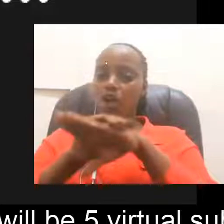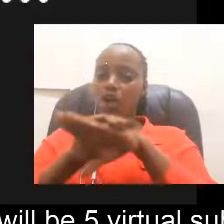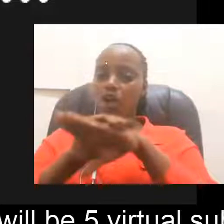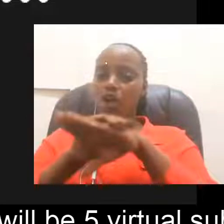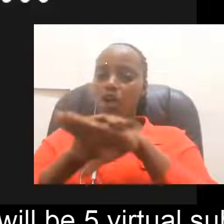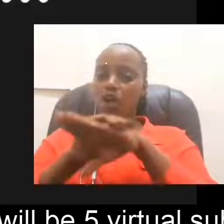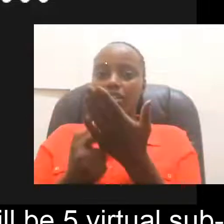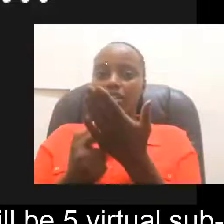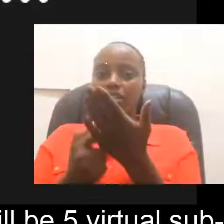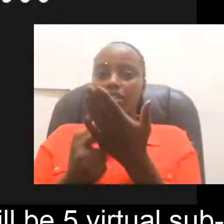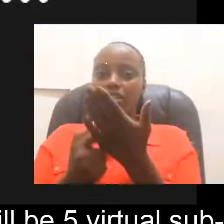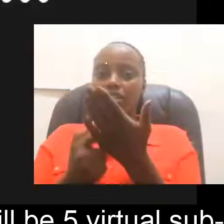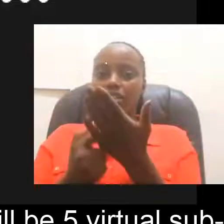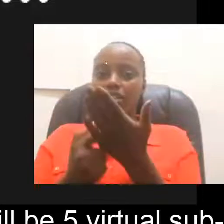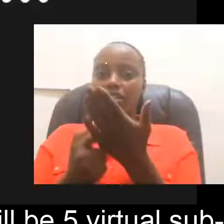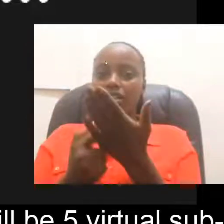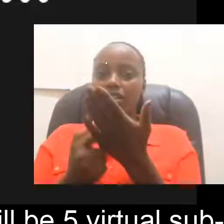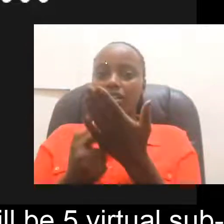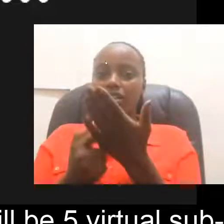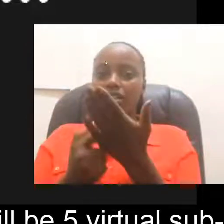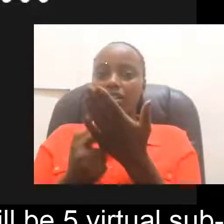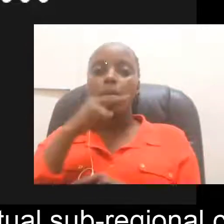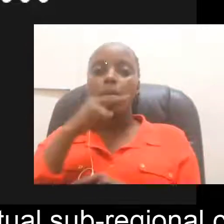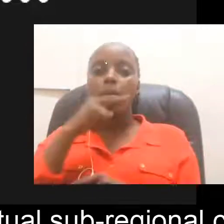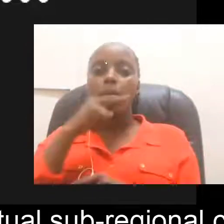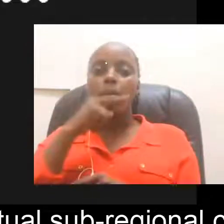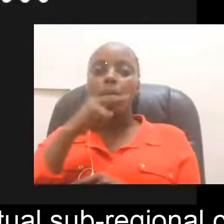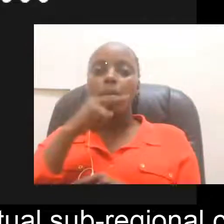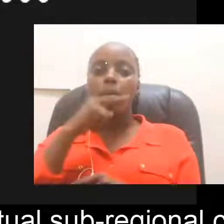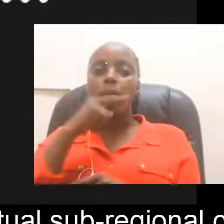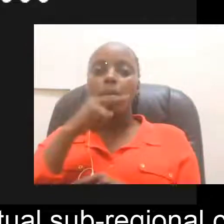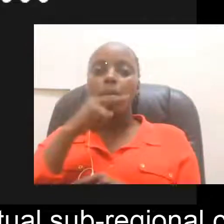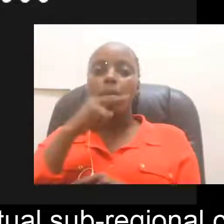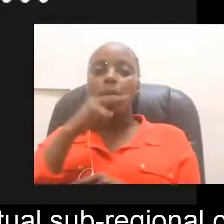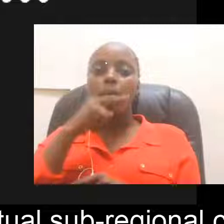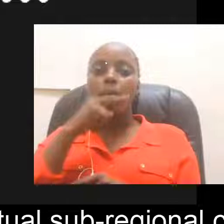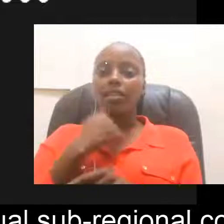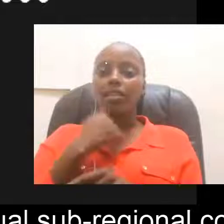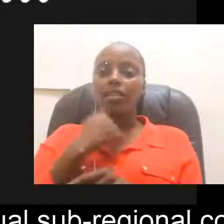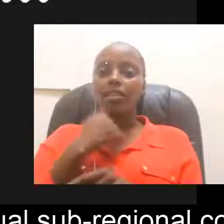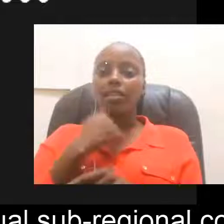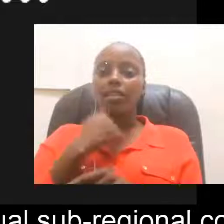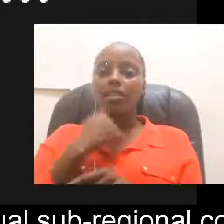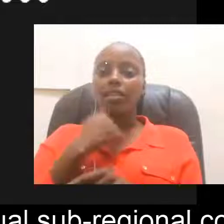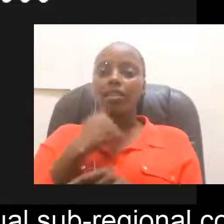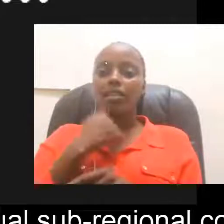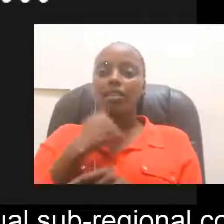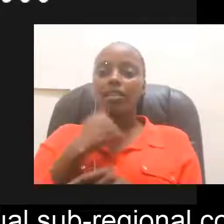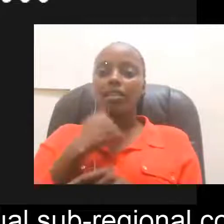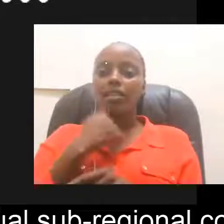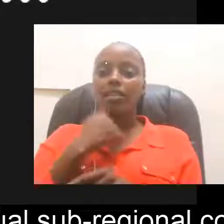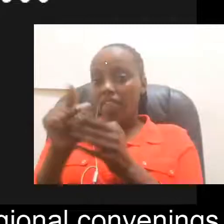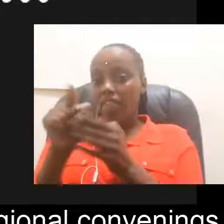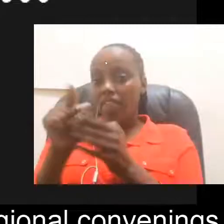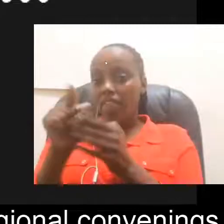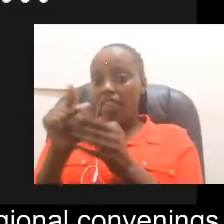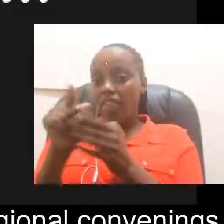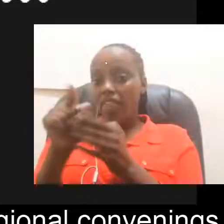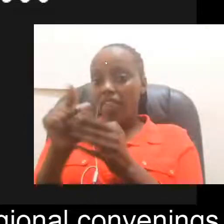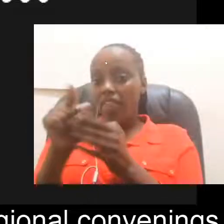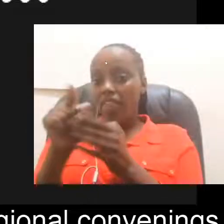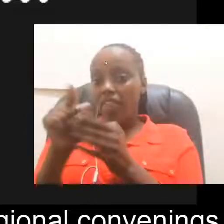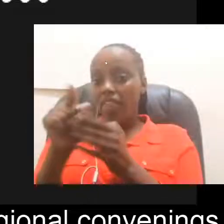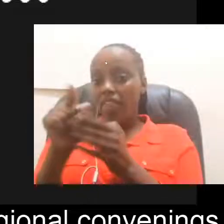online. We will be making our comments and giving support whenever necessary. And I look forward to the session for the rest of the day. Thank you very